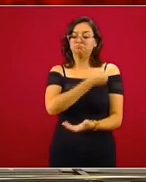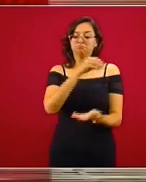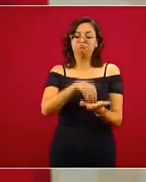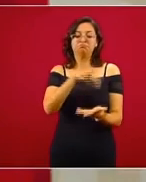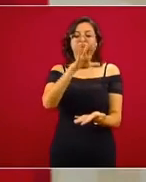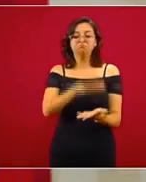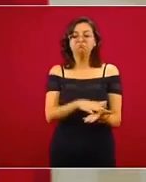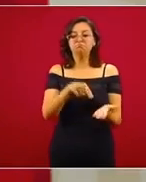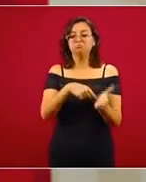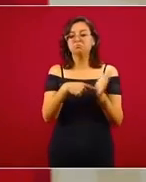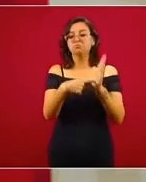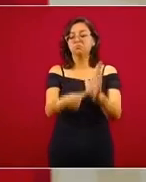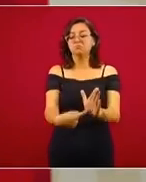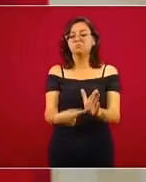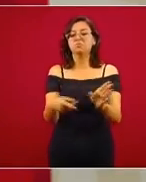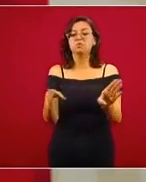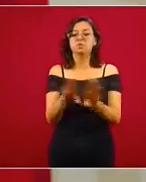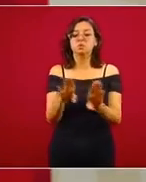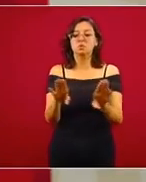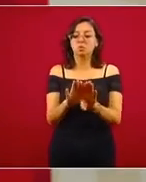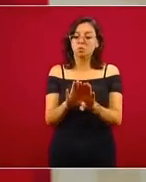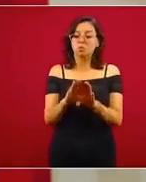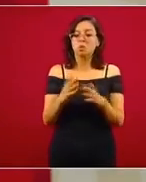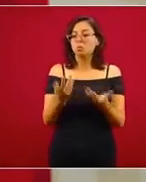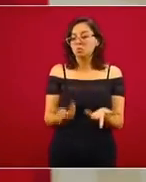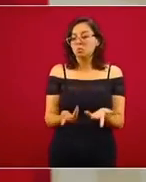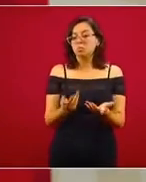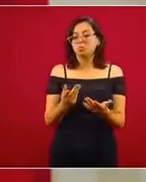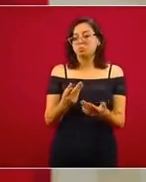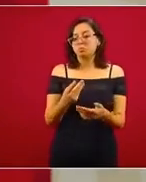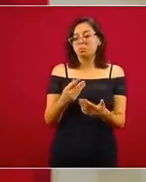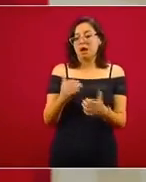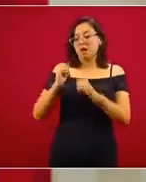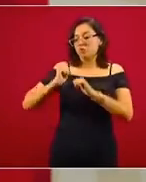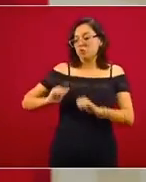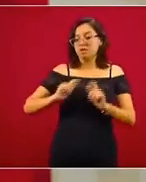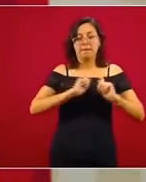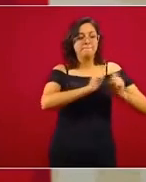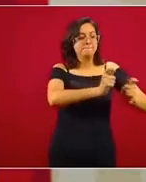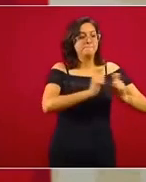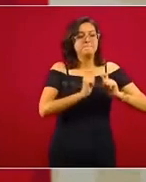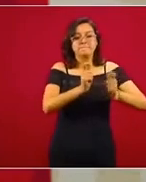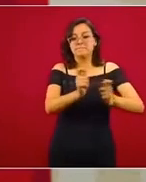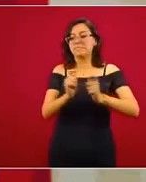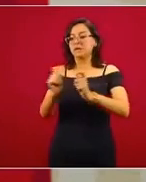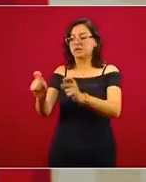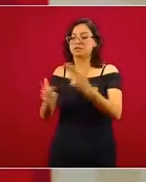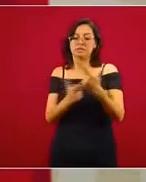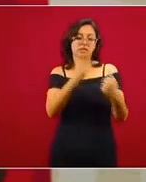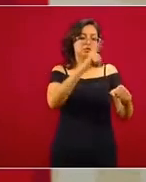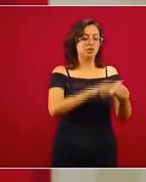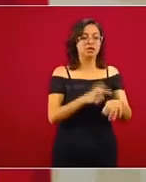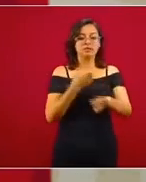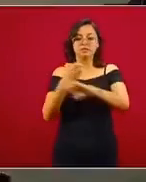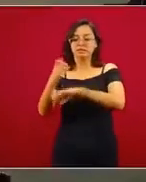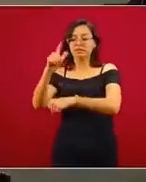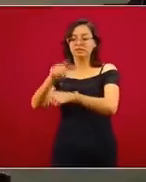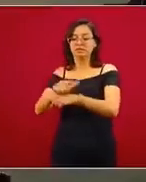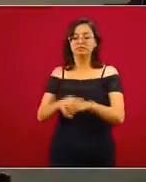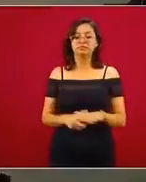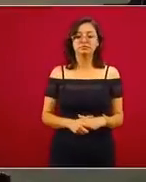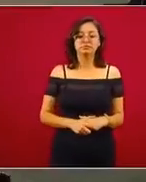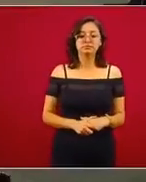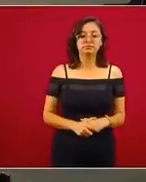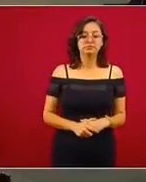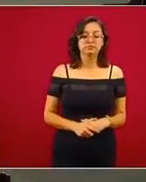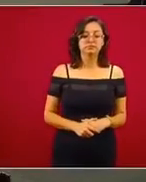general agreement, and then the health law clearly dictates what each state should